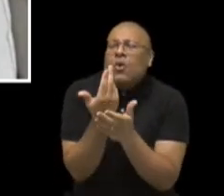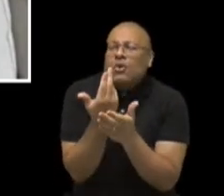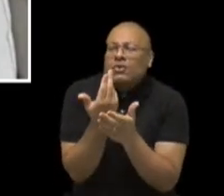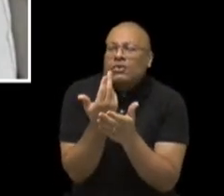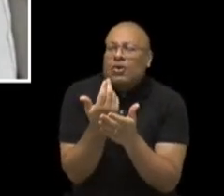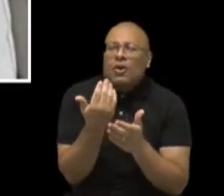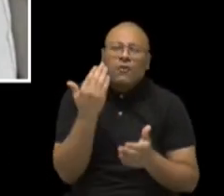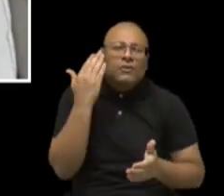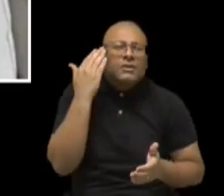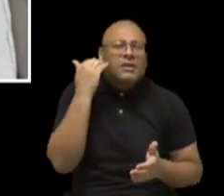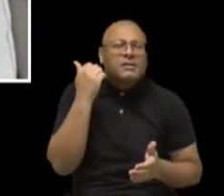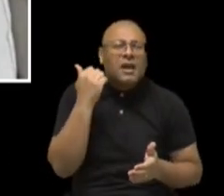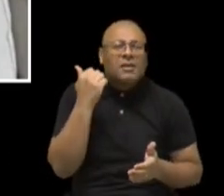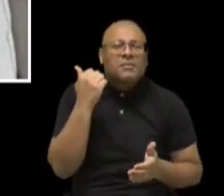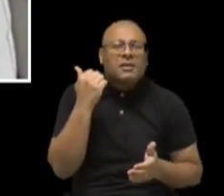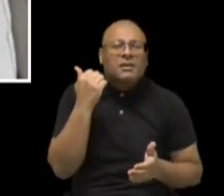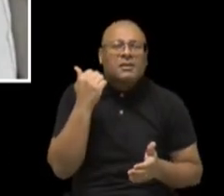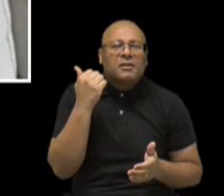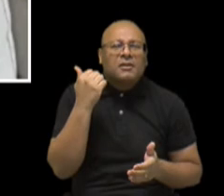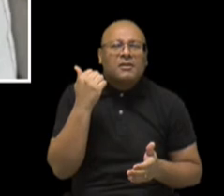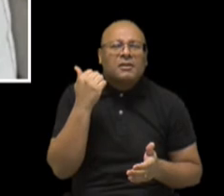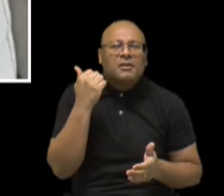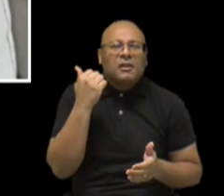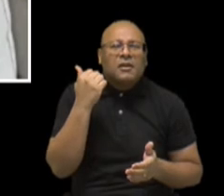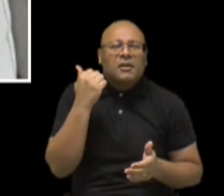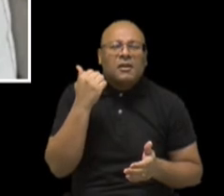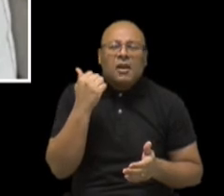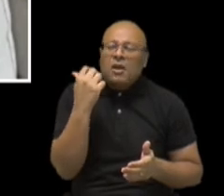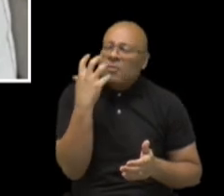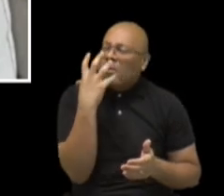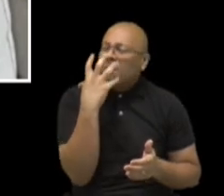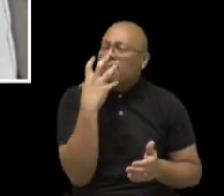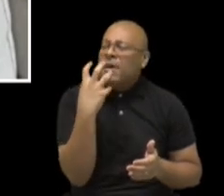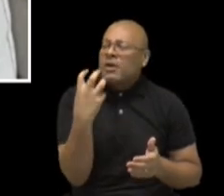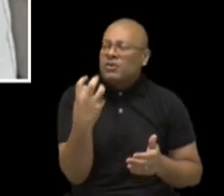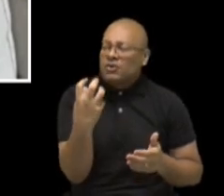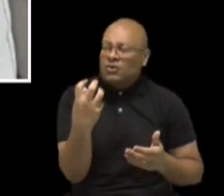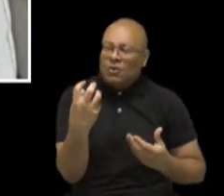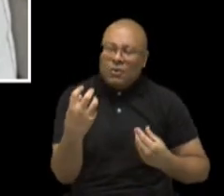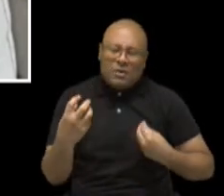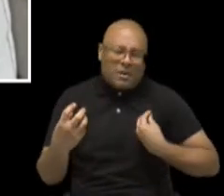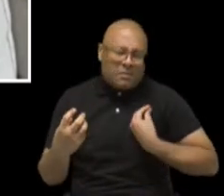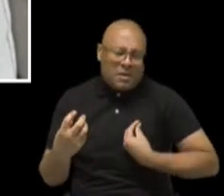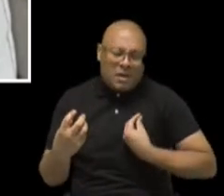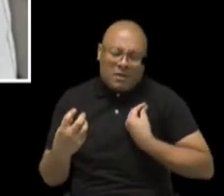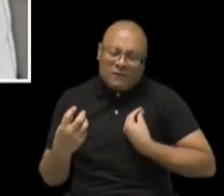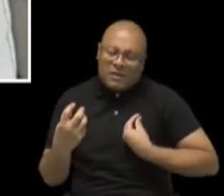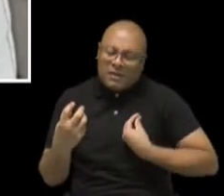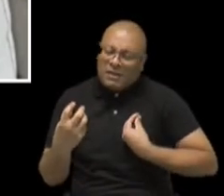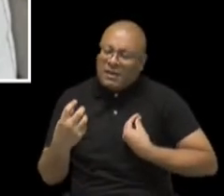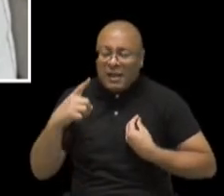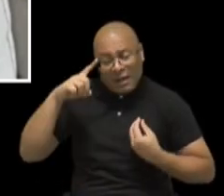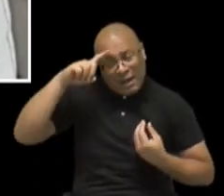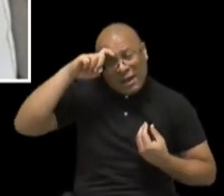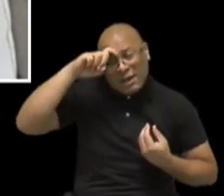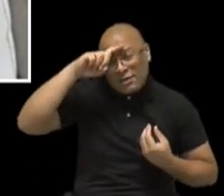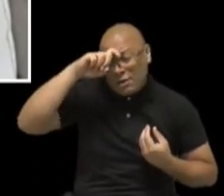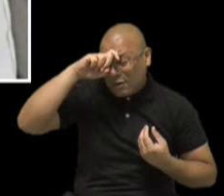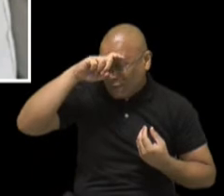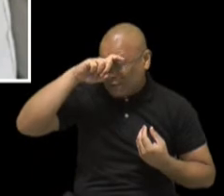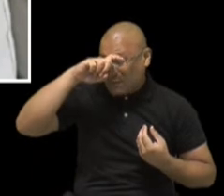with all the leftover bits. That's a passion of mine. I have a hard time creating when I have too